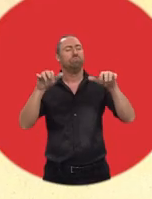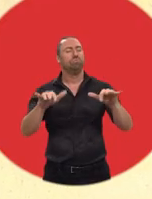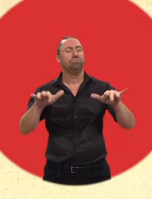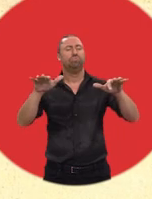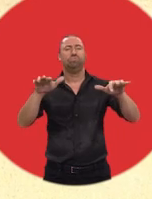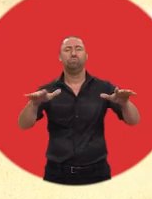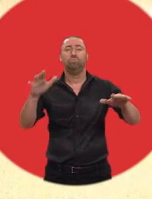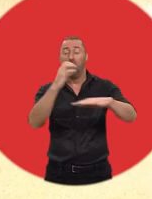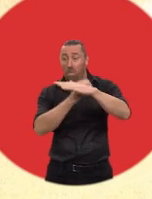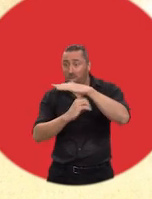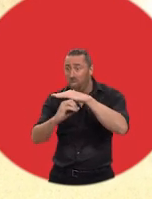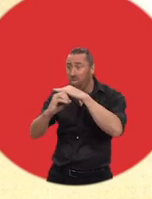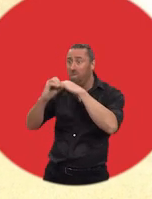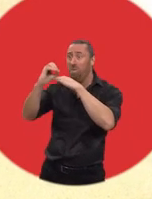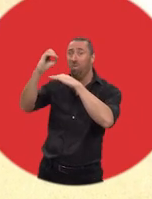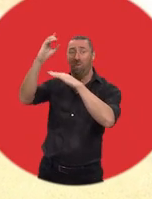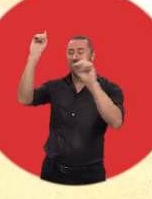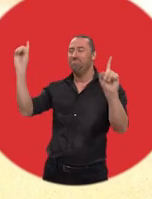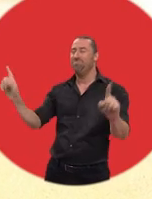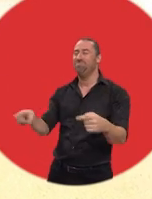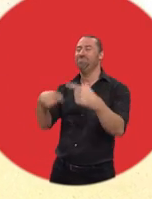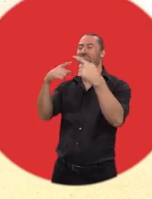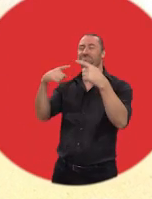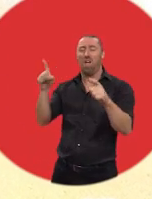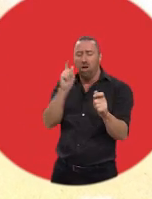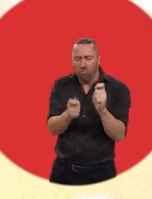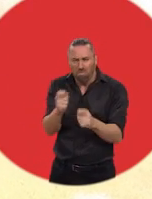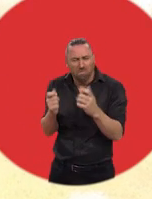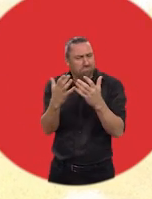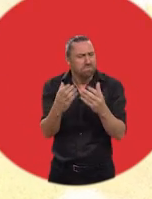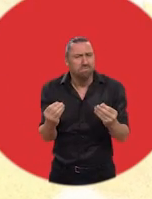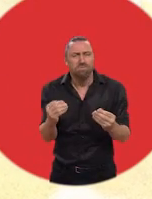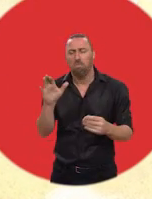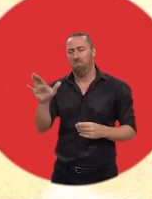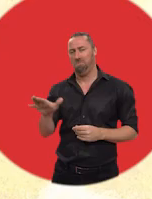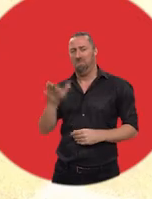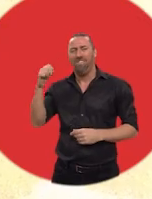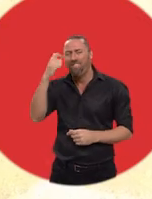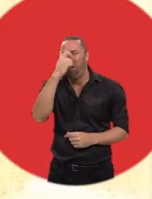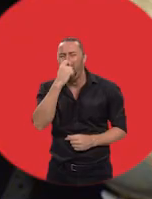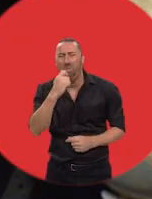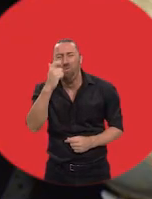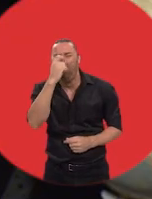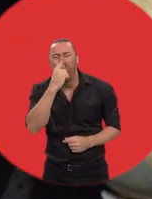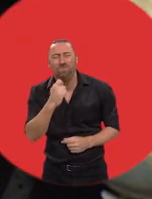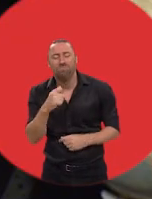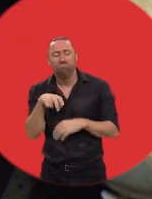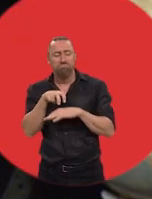and at dawn, even when the percussionist has a head cold.